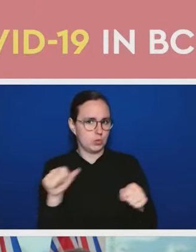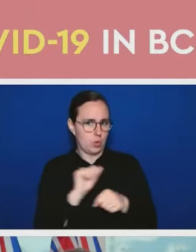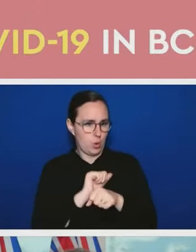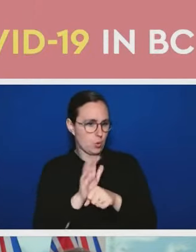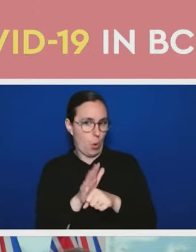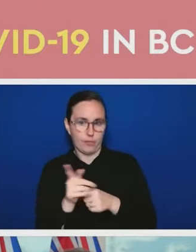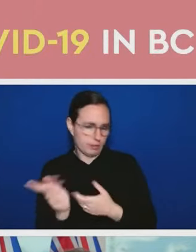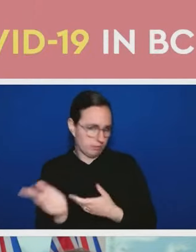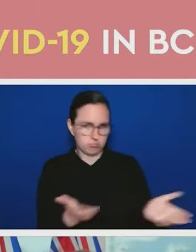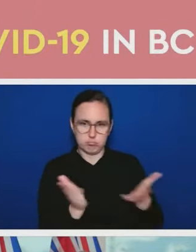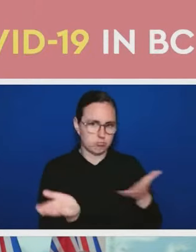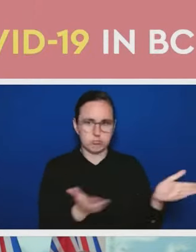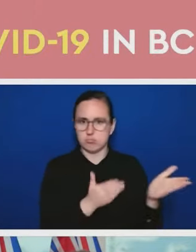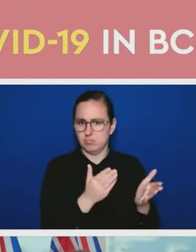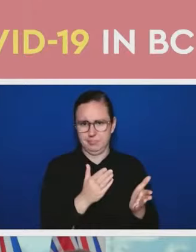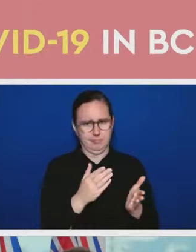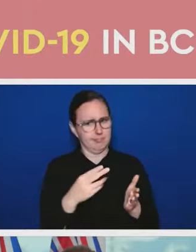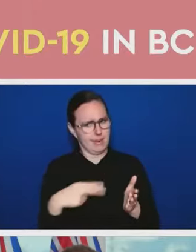patients.